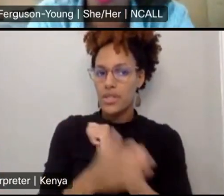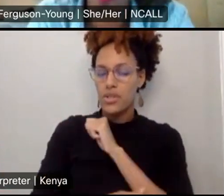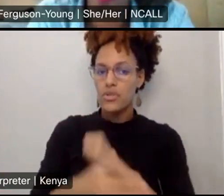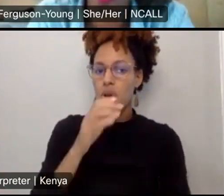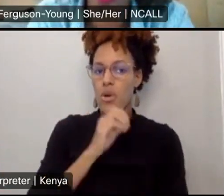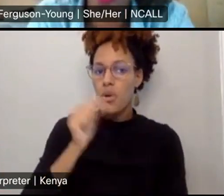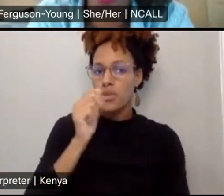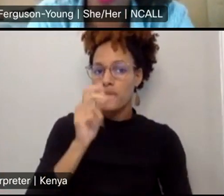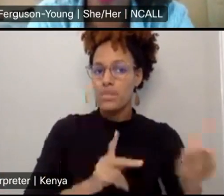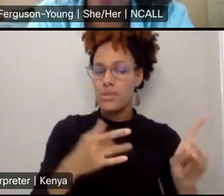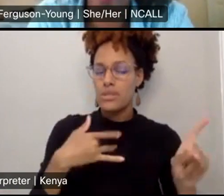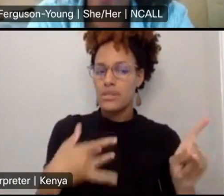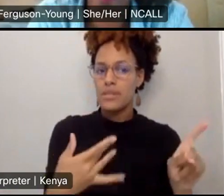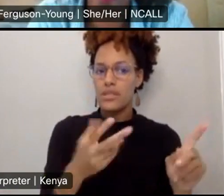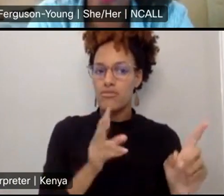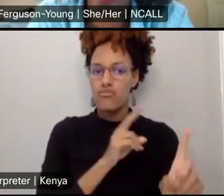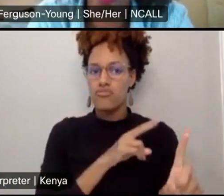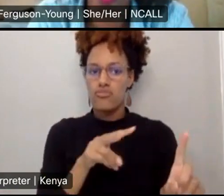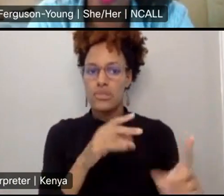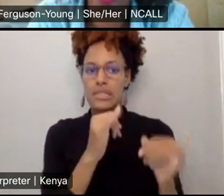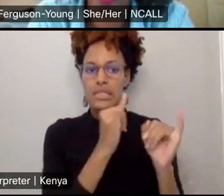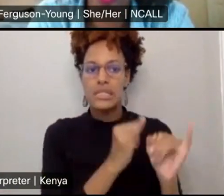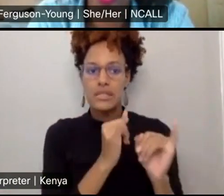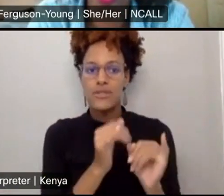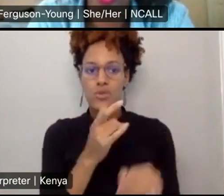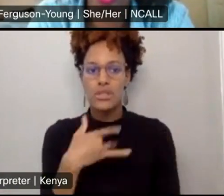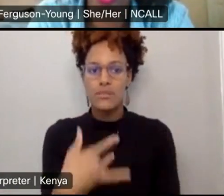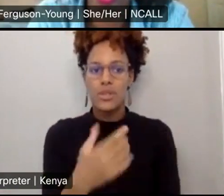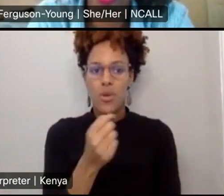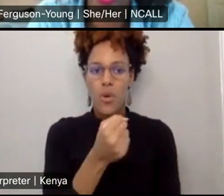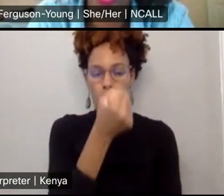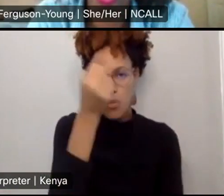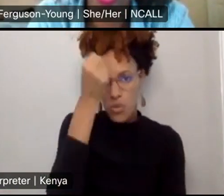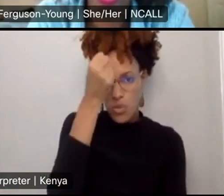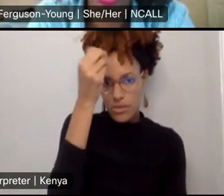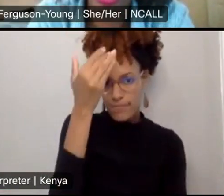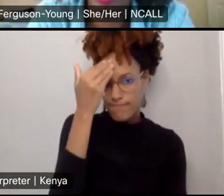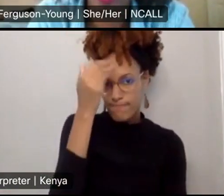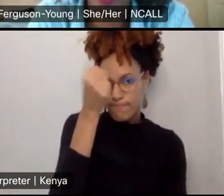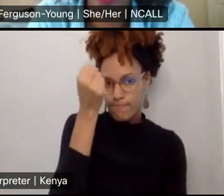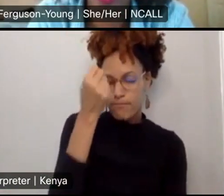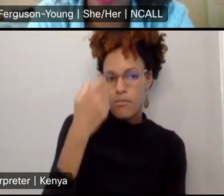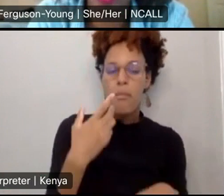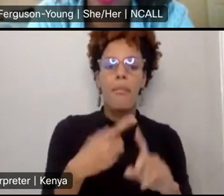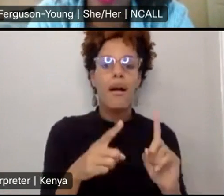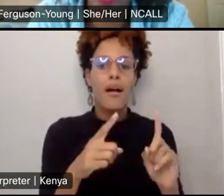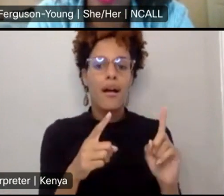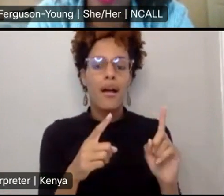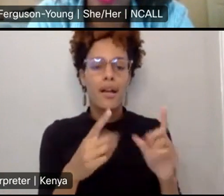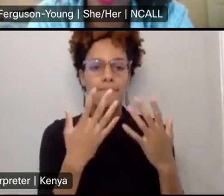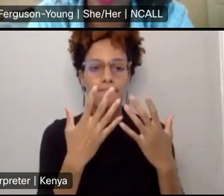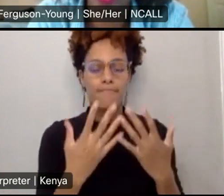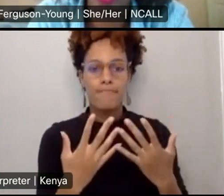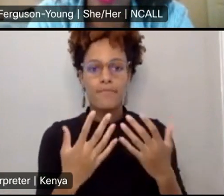elders traditionally are viewed as the individuals that hold a lot of knowledge. But unfortunately, due